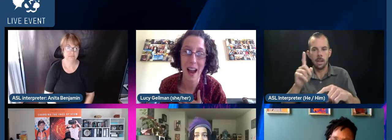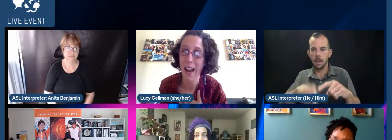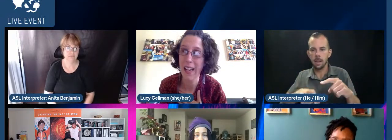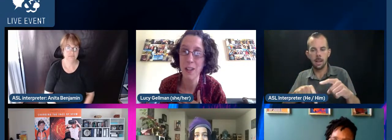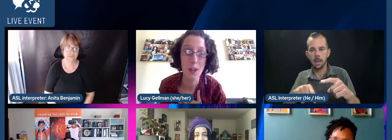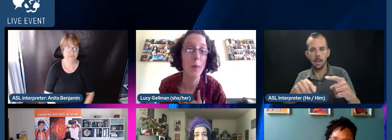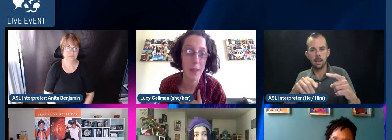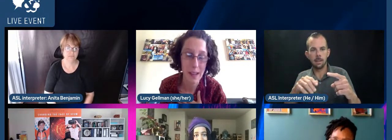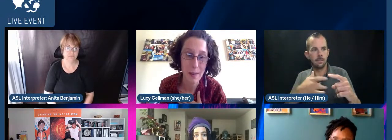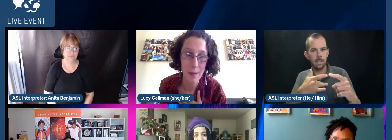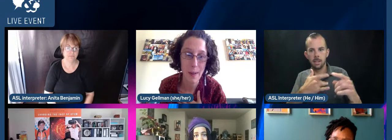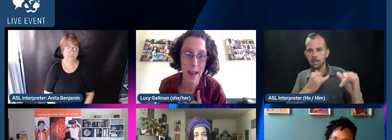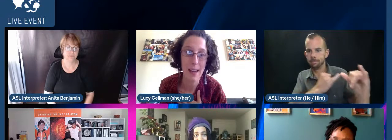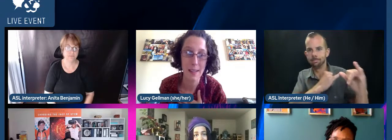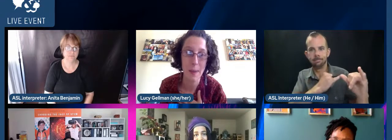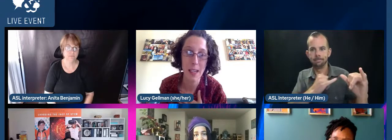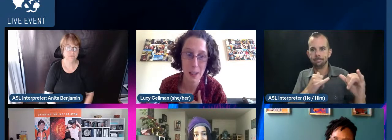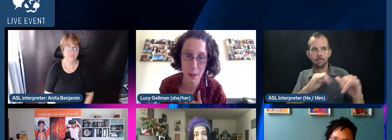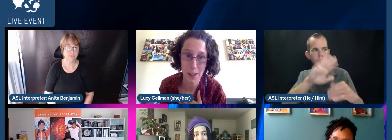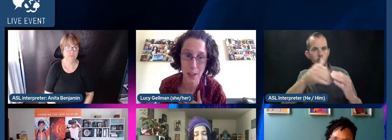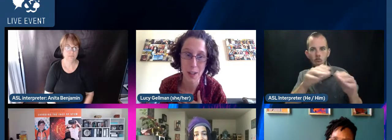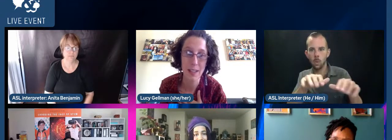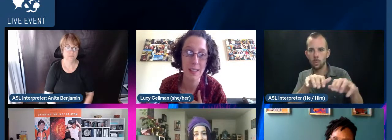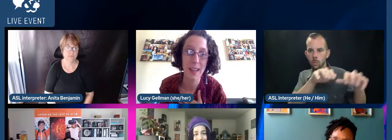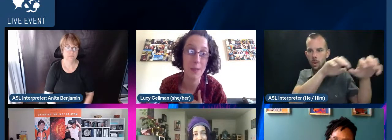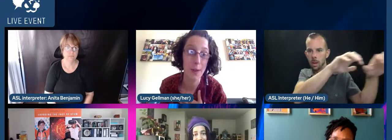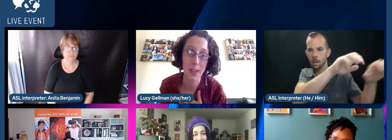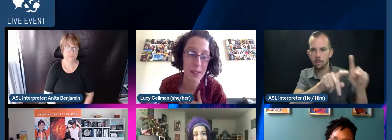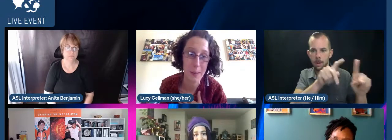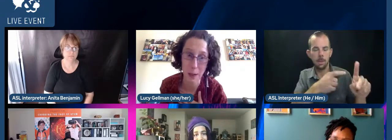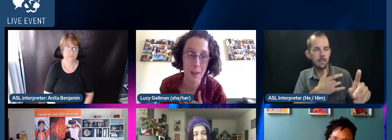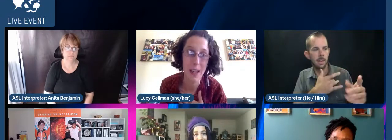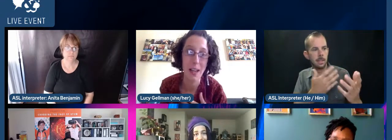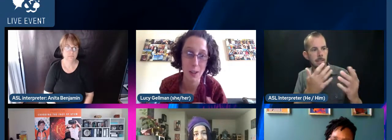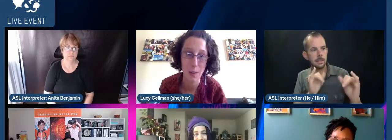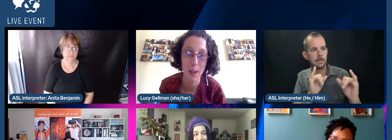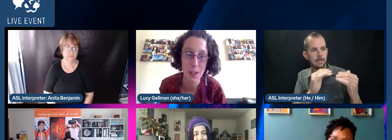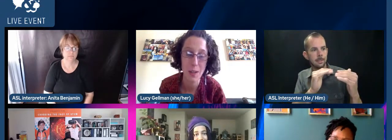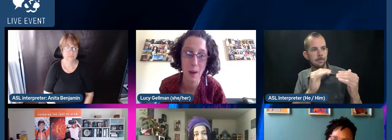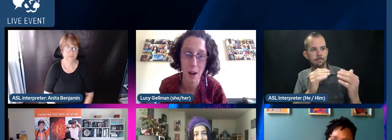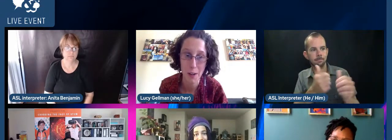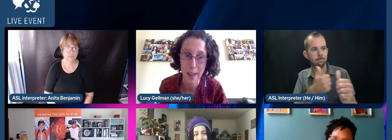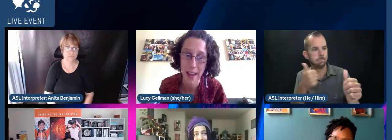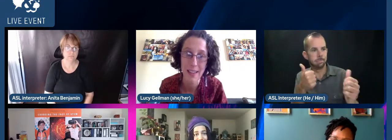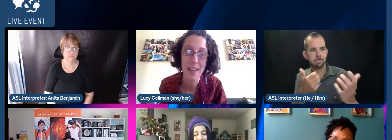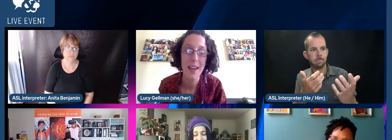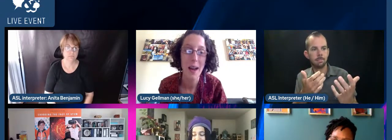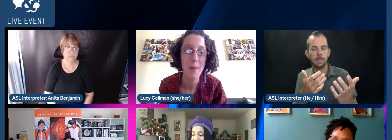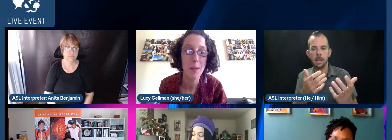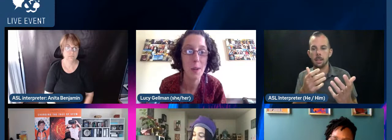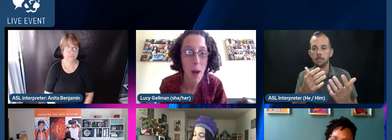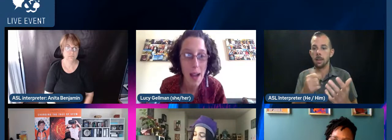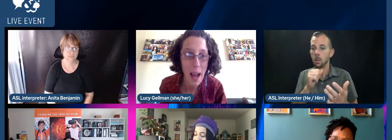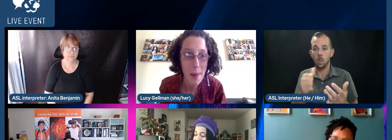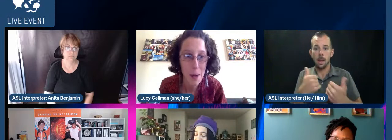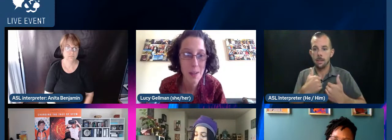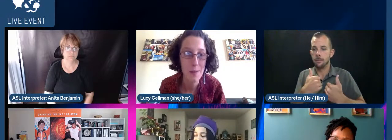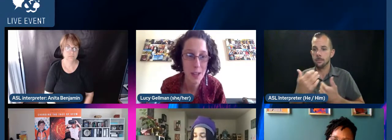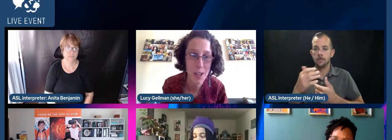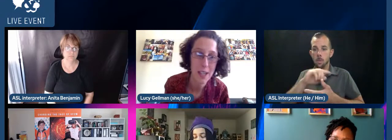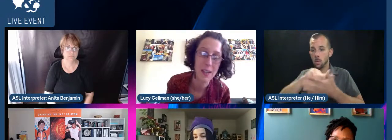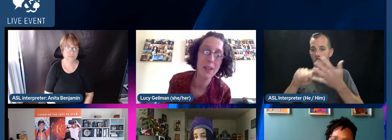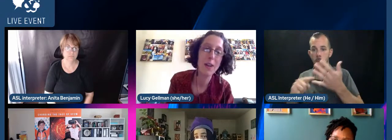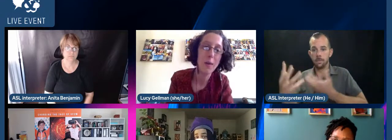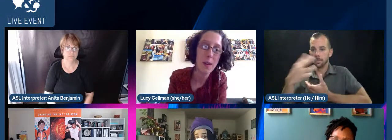And I don't live at as many intersections as folks on this panel and just want to honor that. So I want